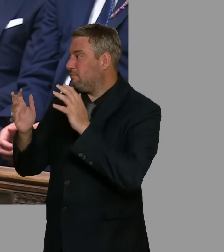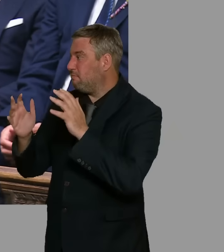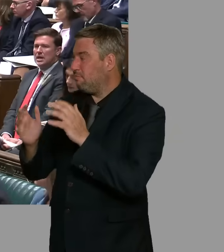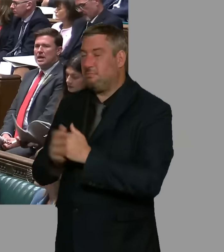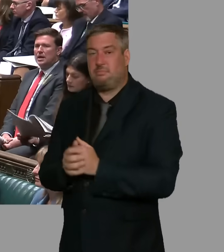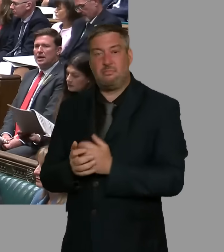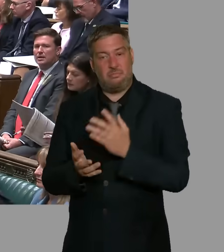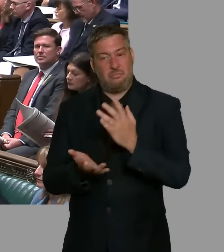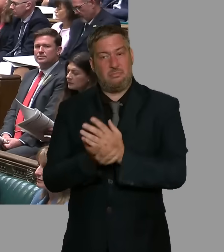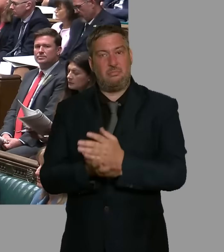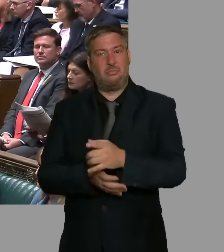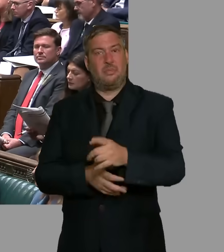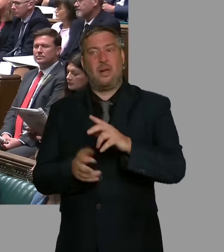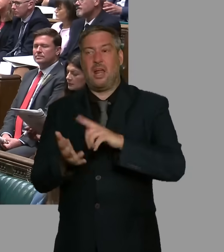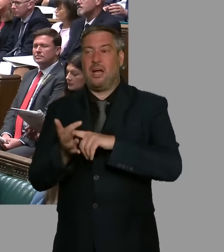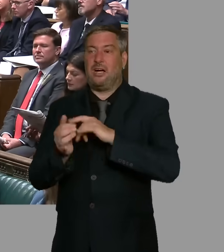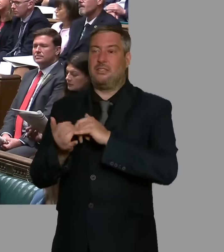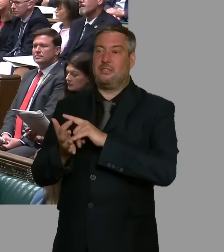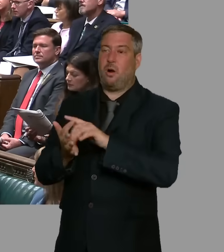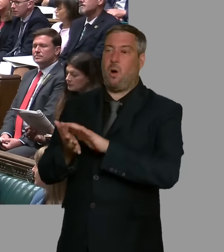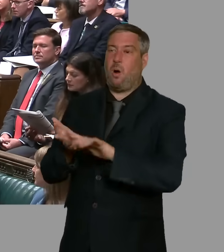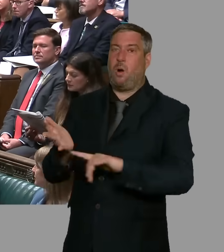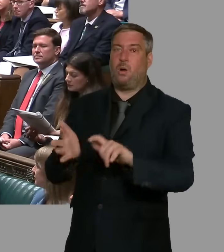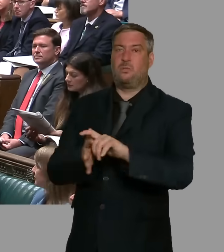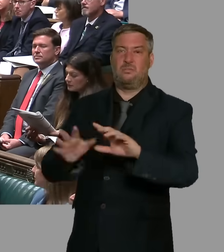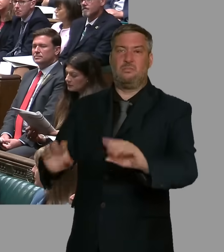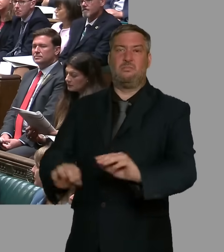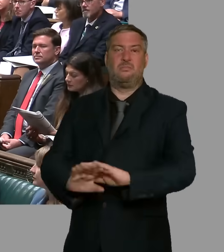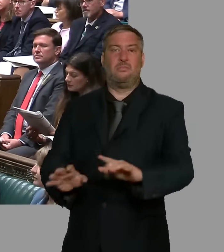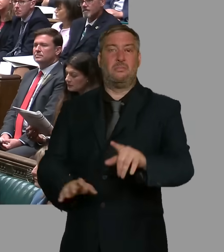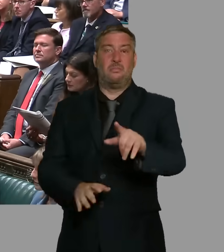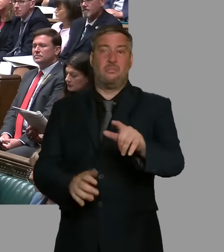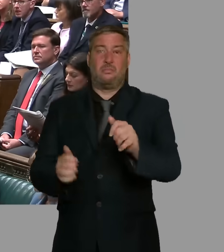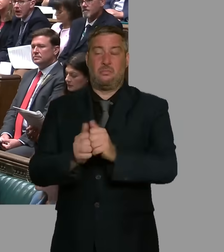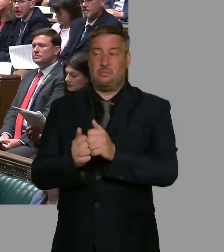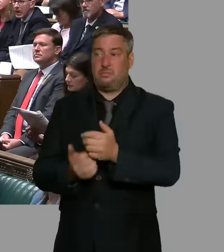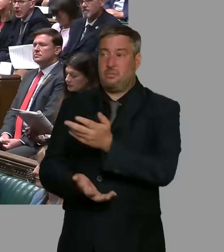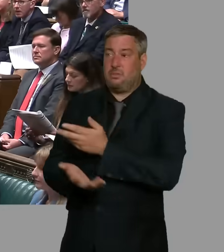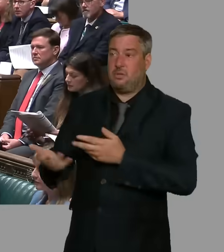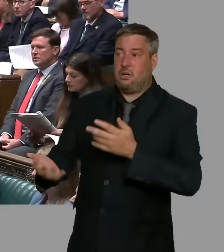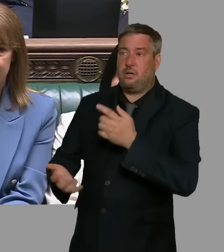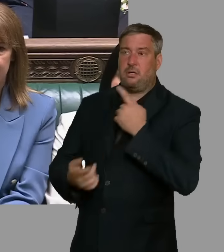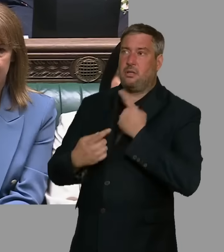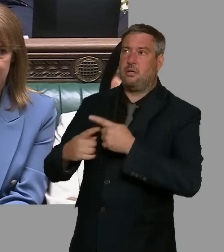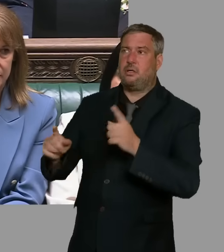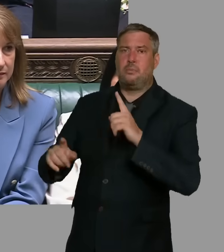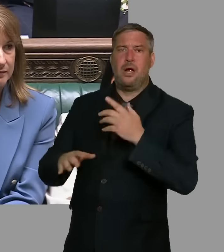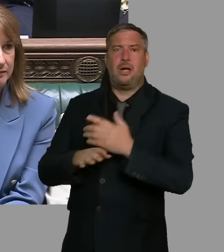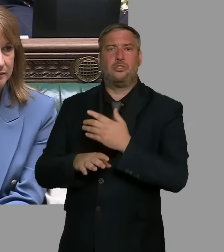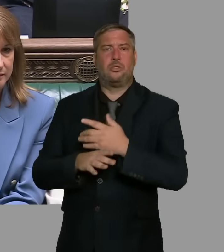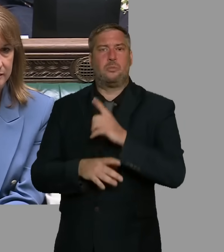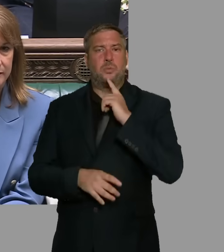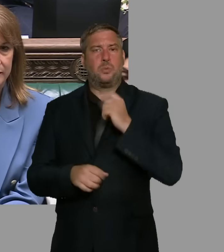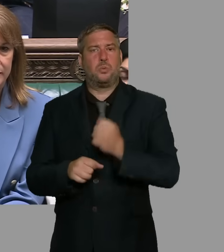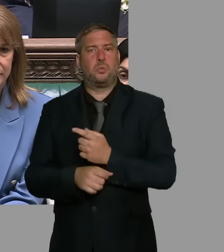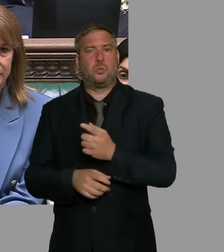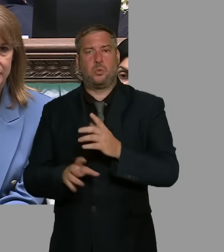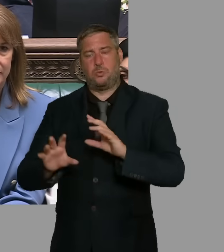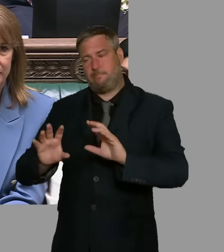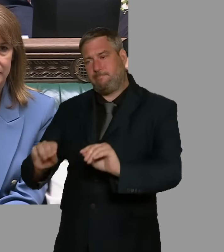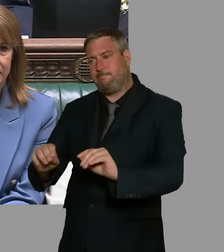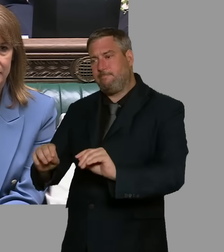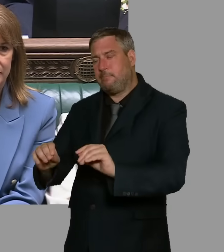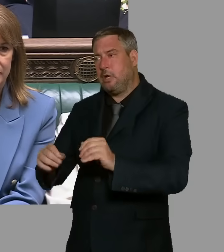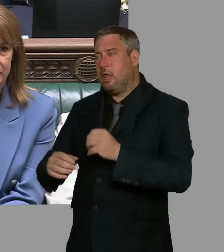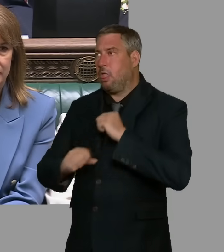hold? Well, Mr. Speaker, the last government shattered the dream of home ownership. We are reforming the outdated system